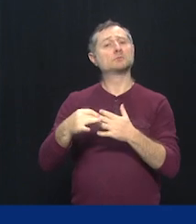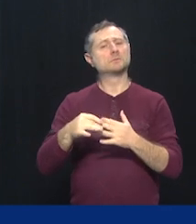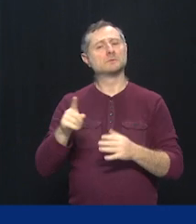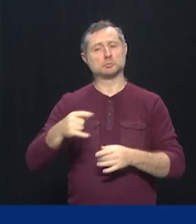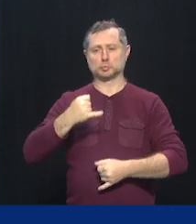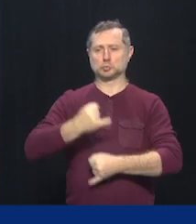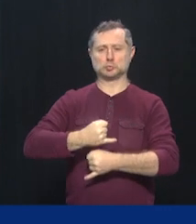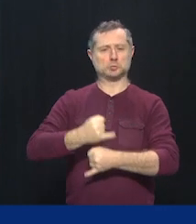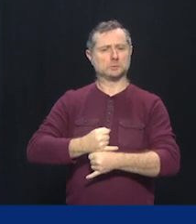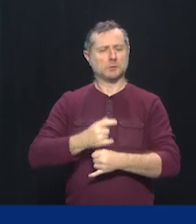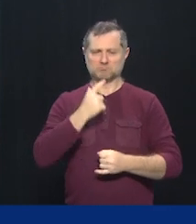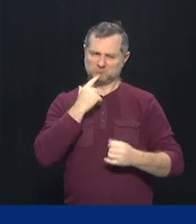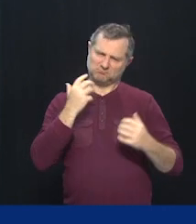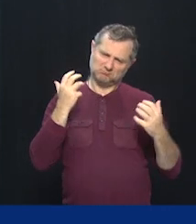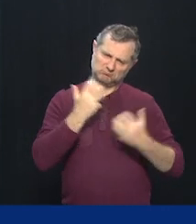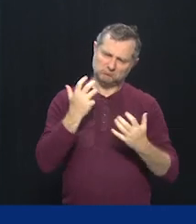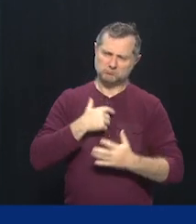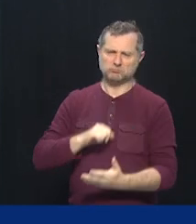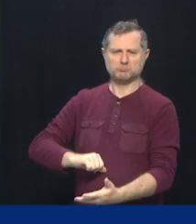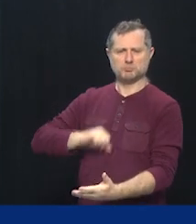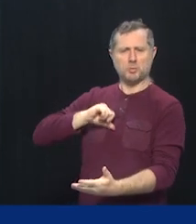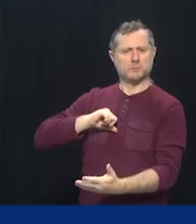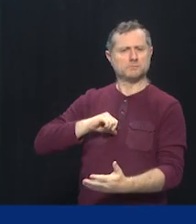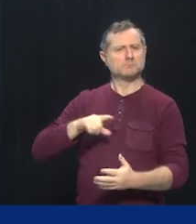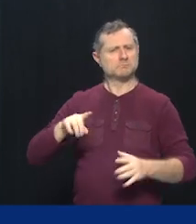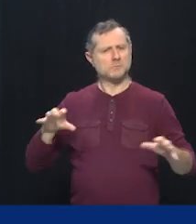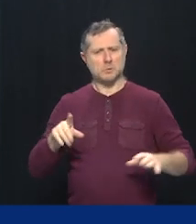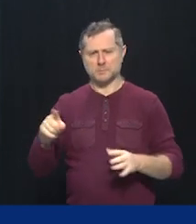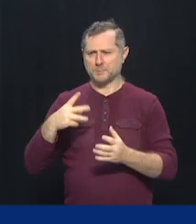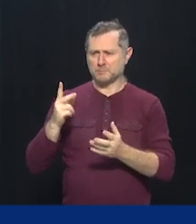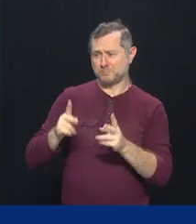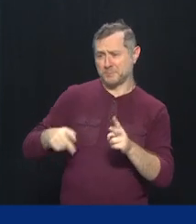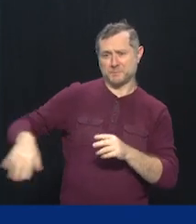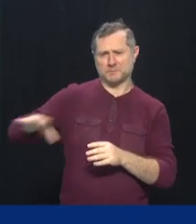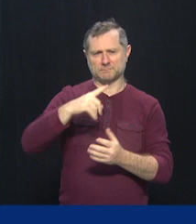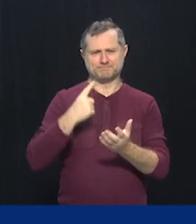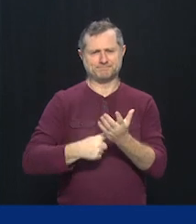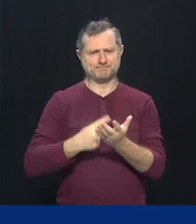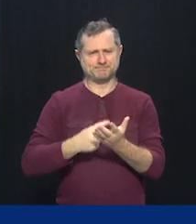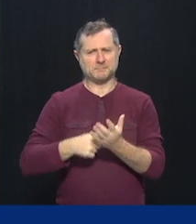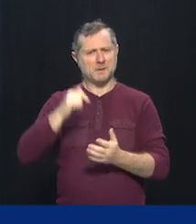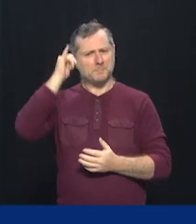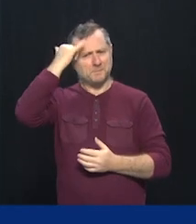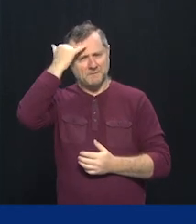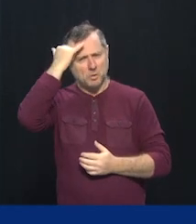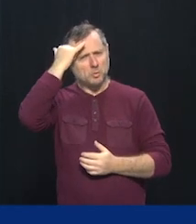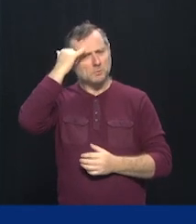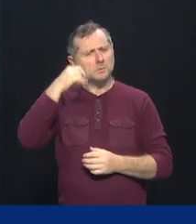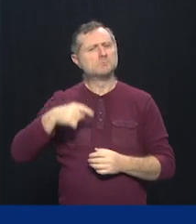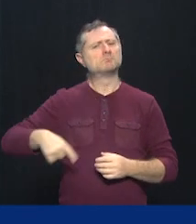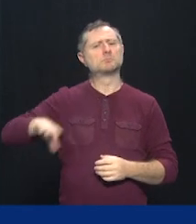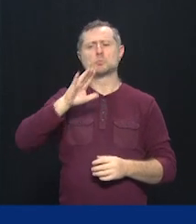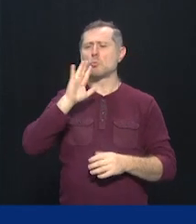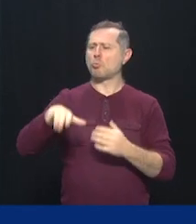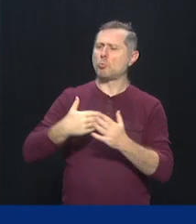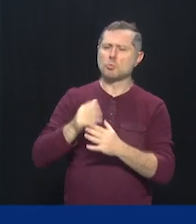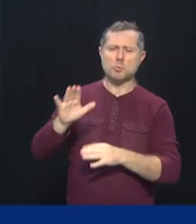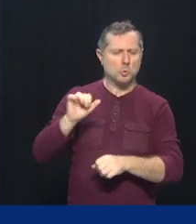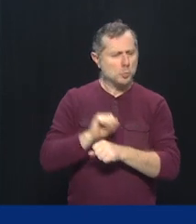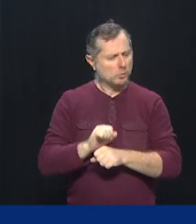of pride for us as people talk about UB and other parts of the state. And I want to thank you for all you've done for the University of Buffalo, Dr. Tripathi.